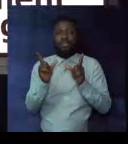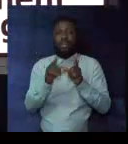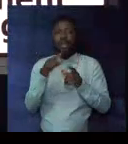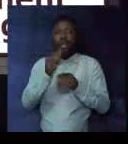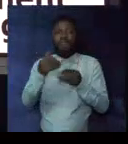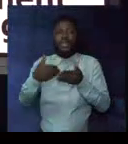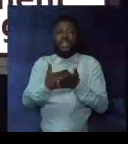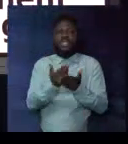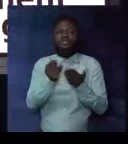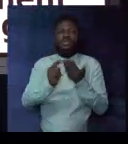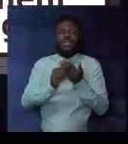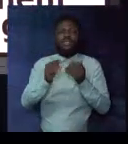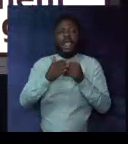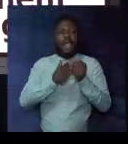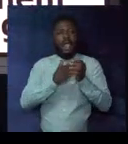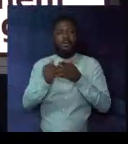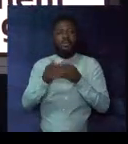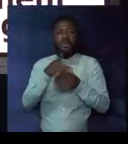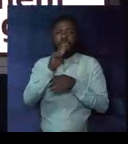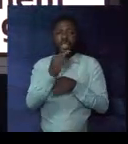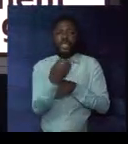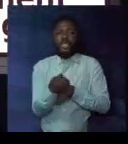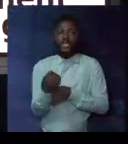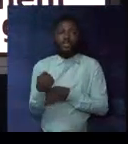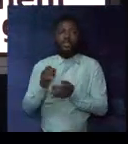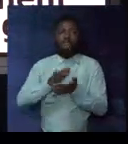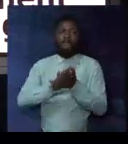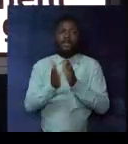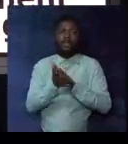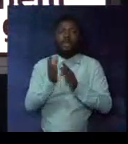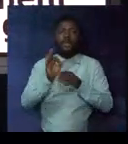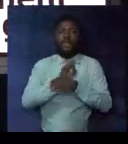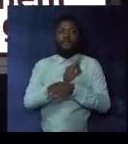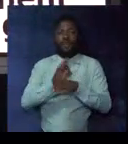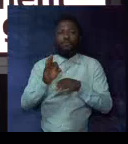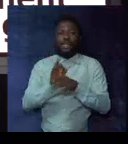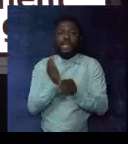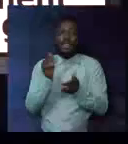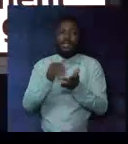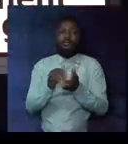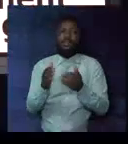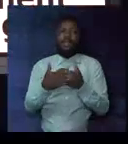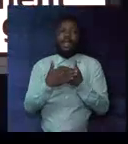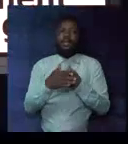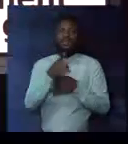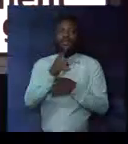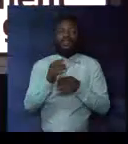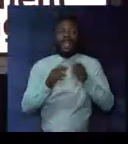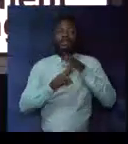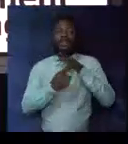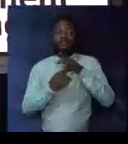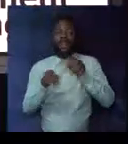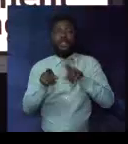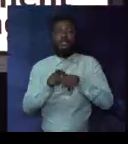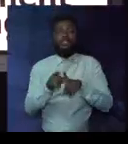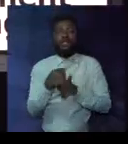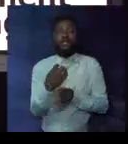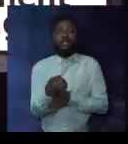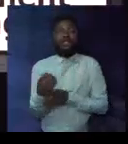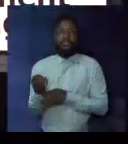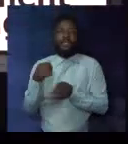state of newness. However, the equipment becomes functional again. After you repaired